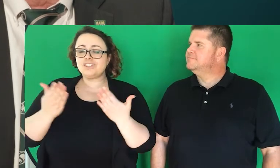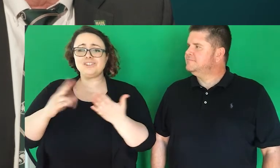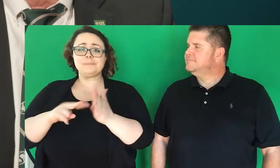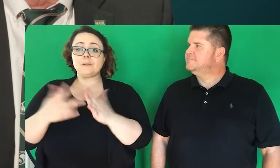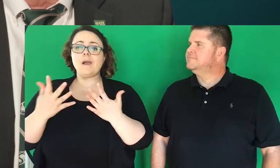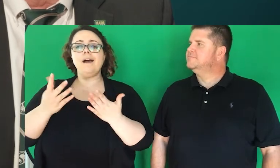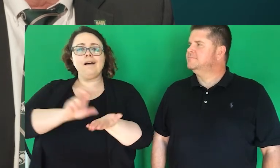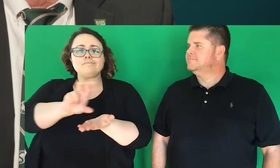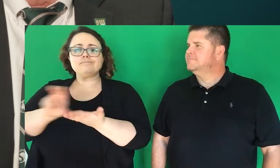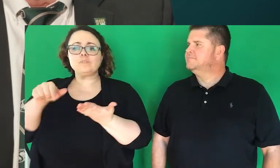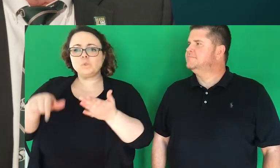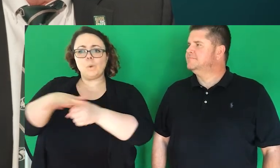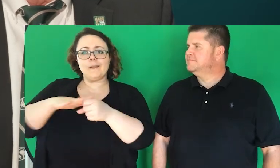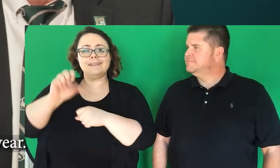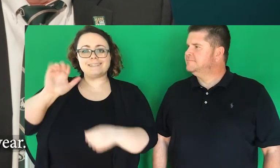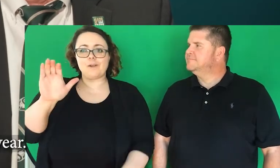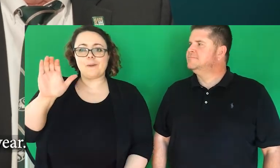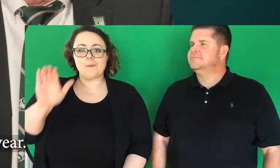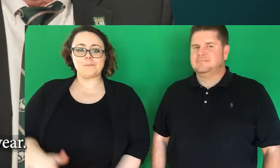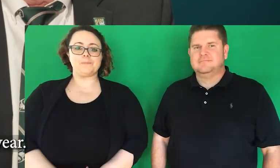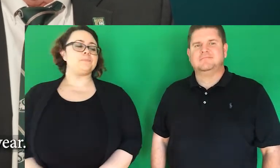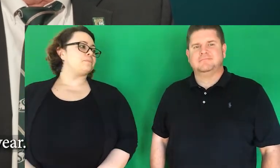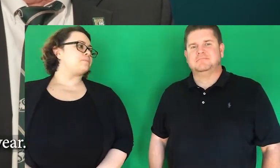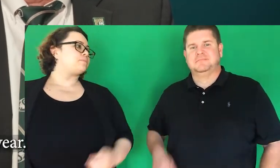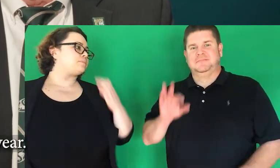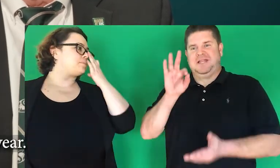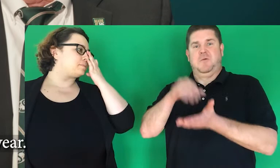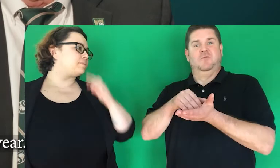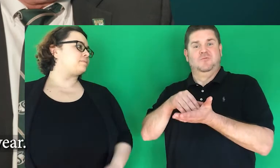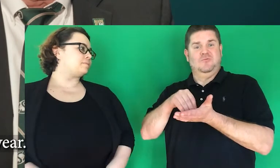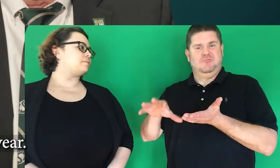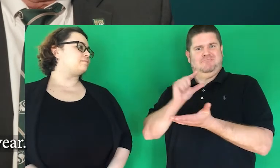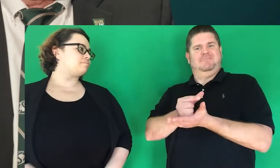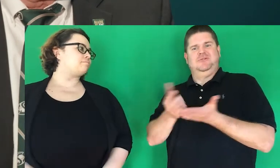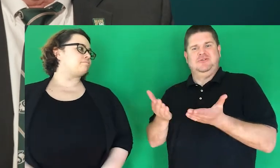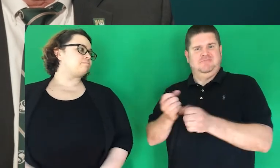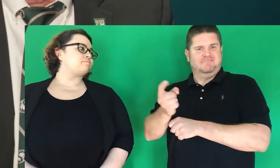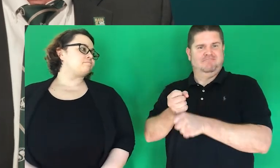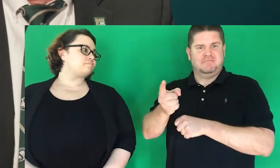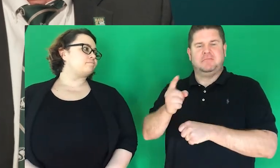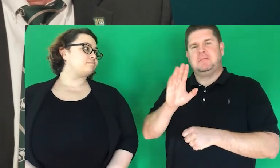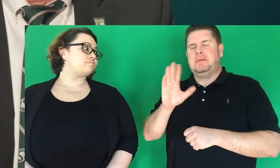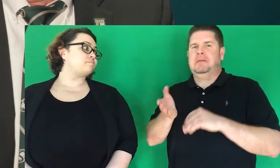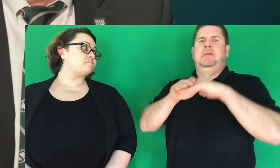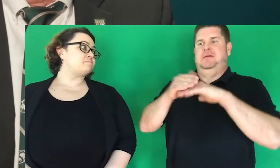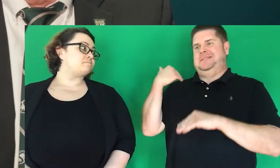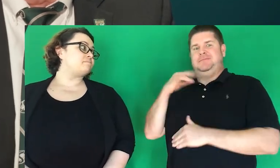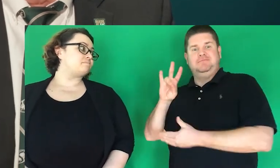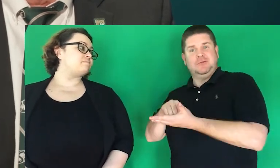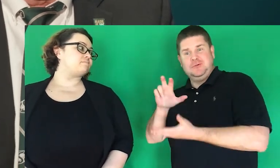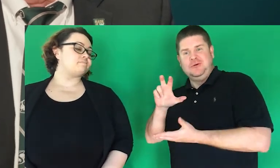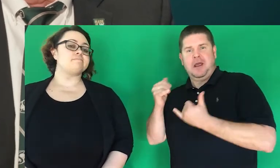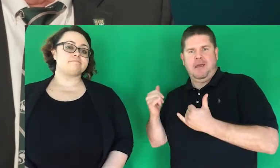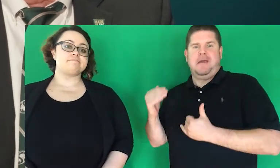investing in the Sacramento region. 9,000 students graduate here every year. Okay, that's up from